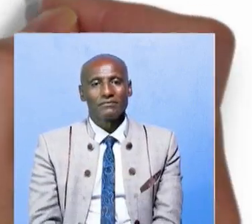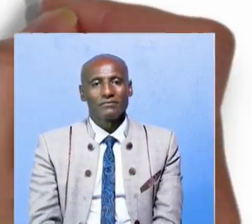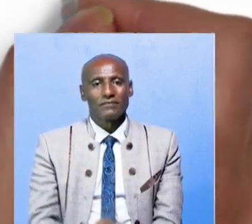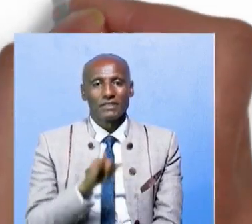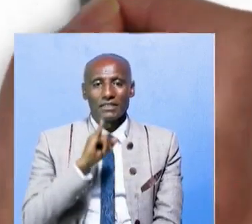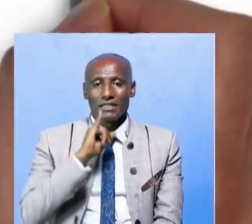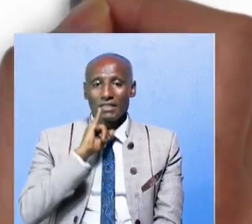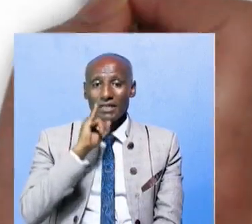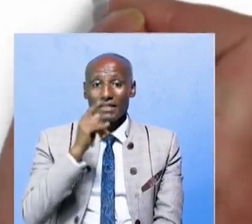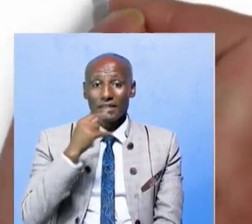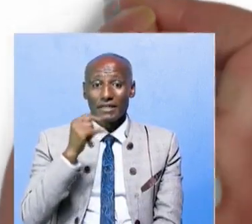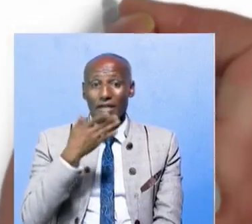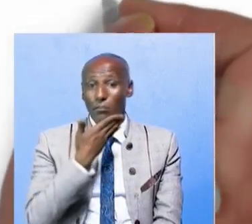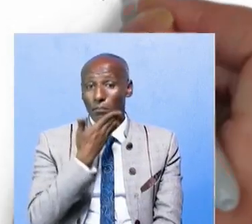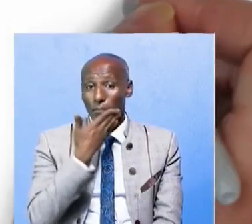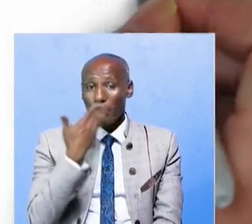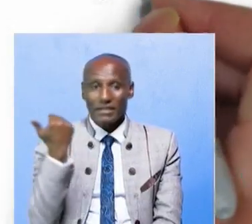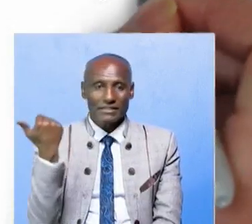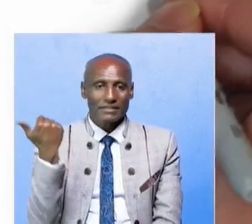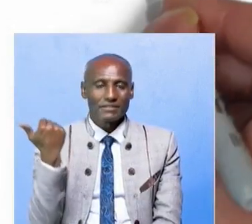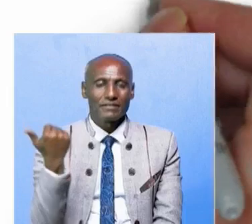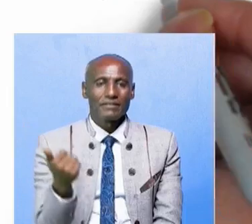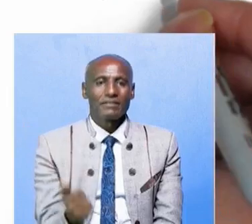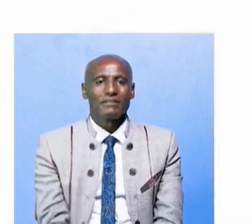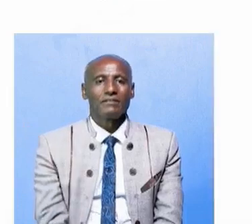is the best subject.